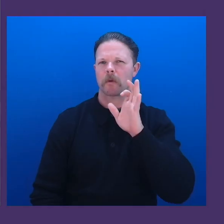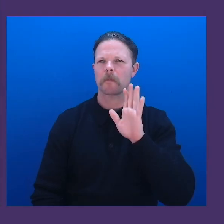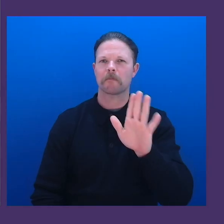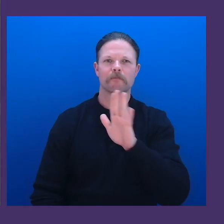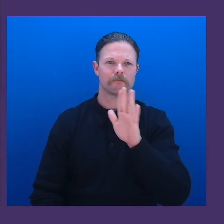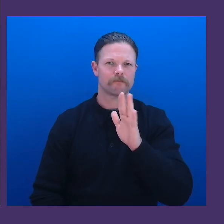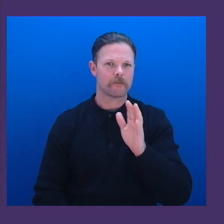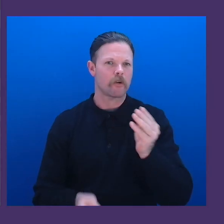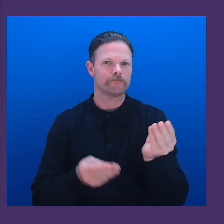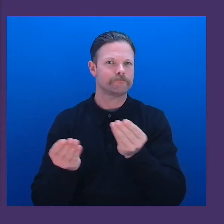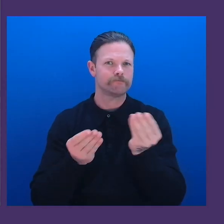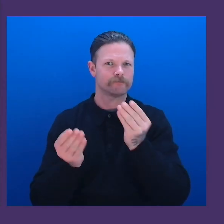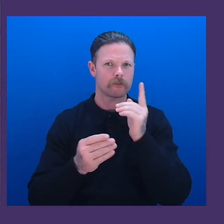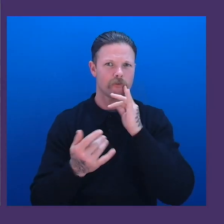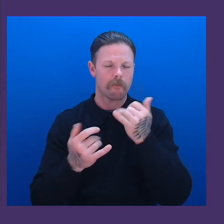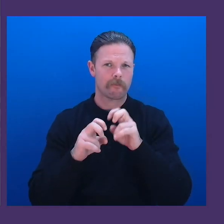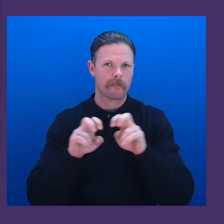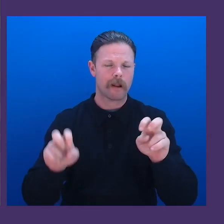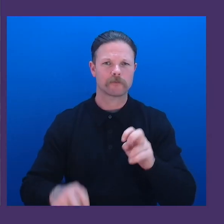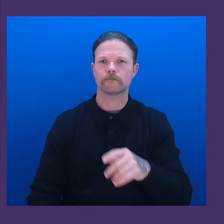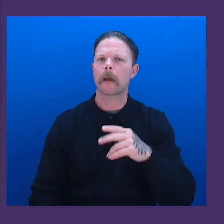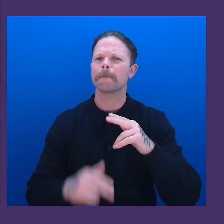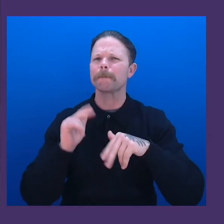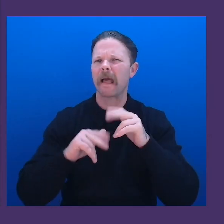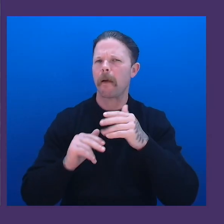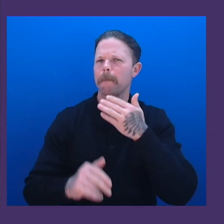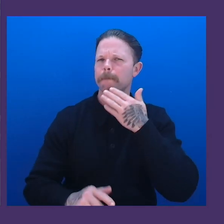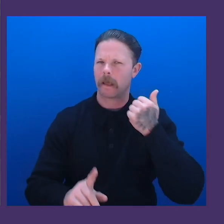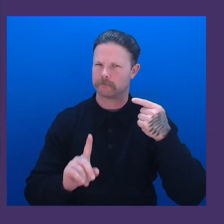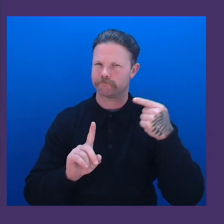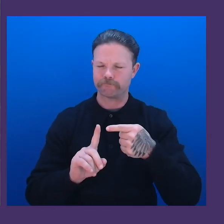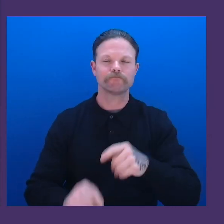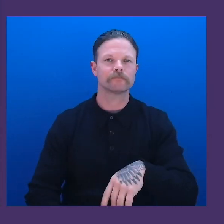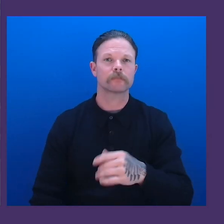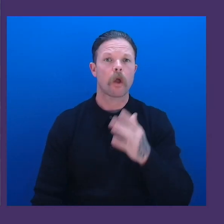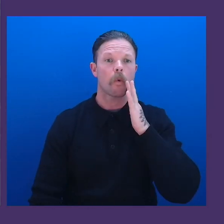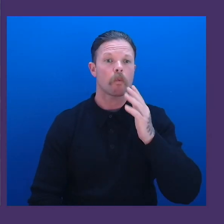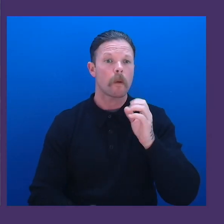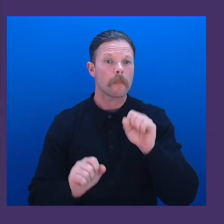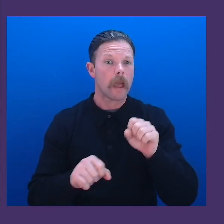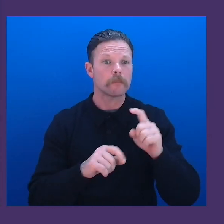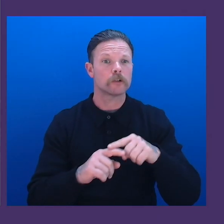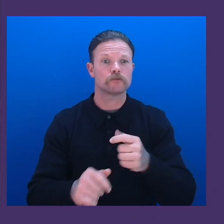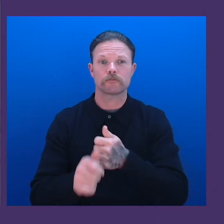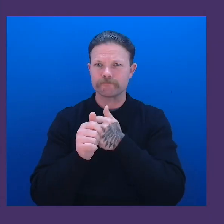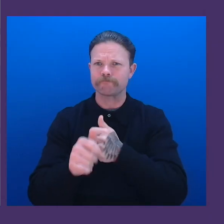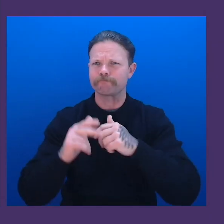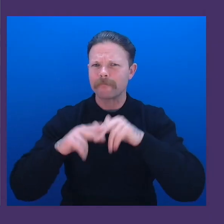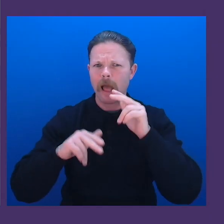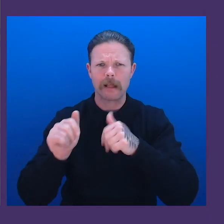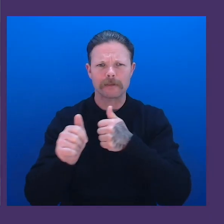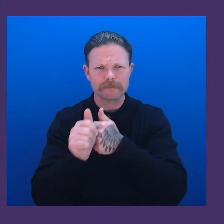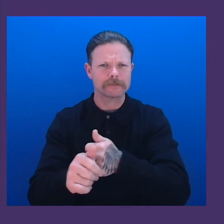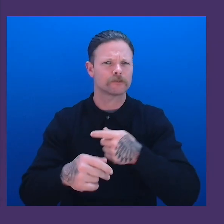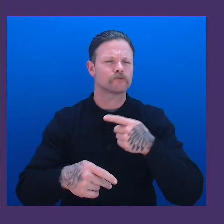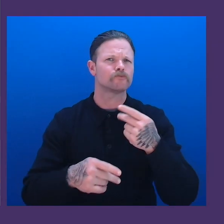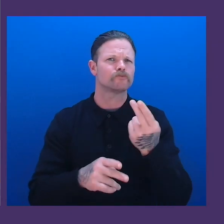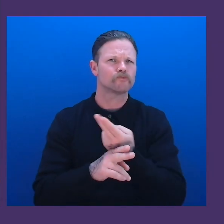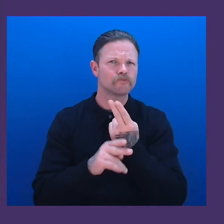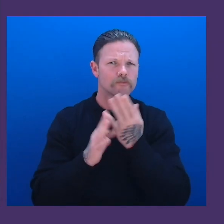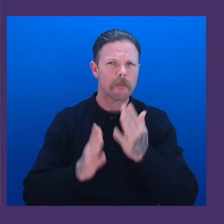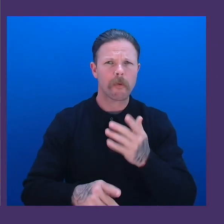Better. Learn how to build compliant and usable products that are truly accessible experiences. We